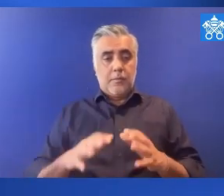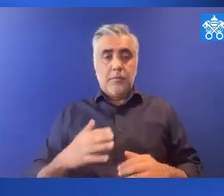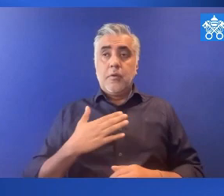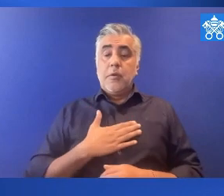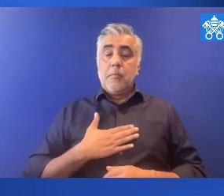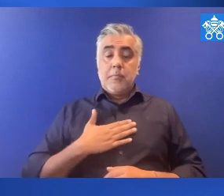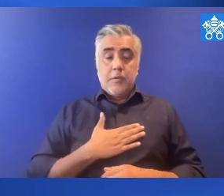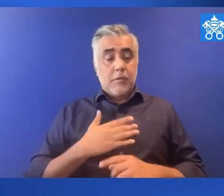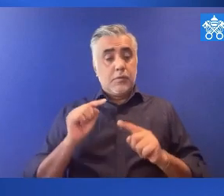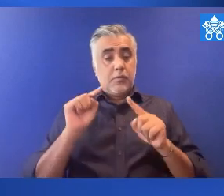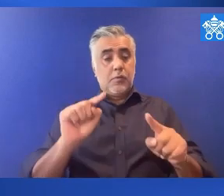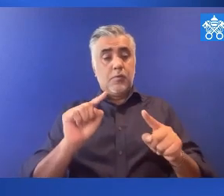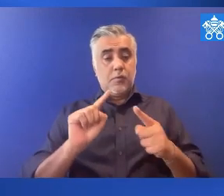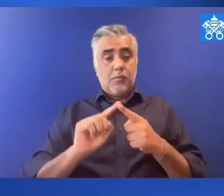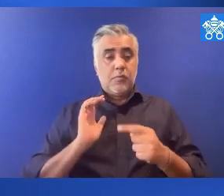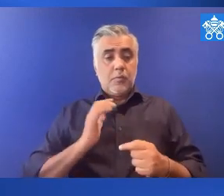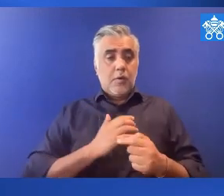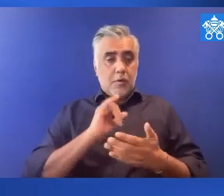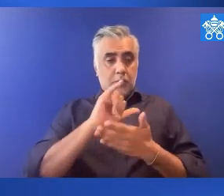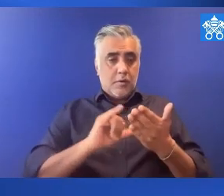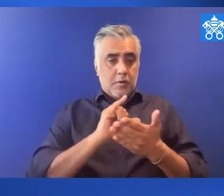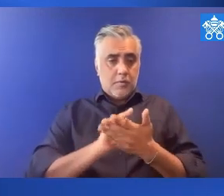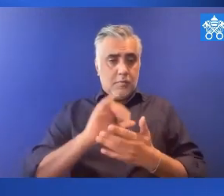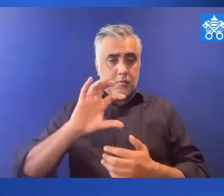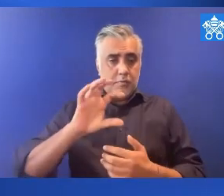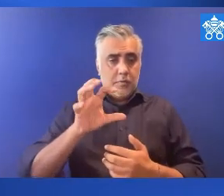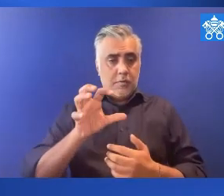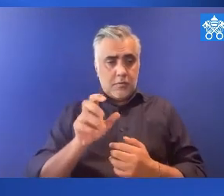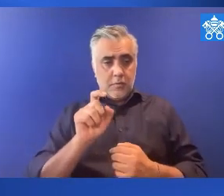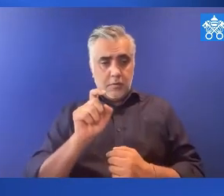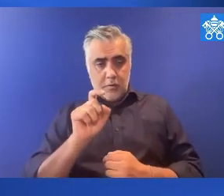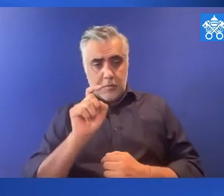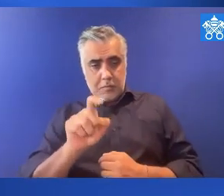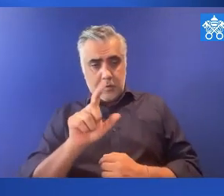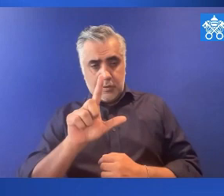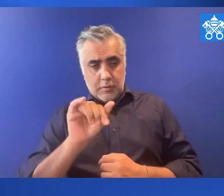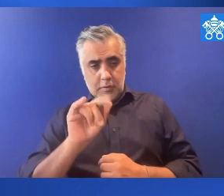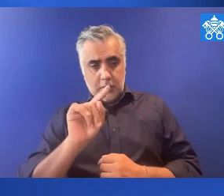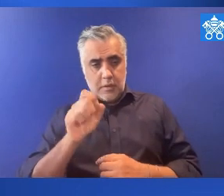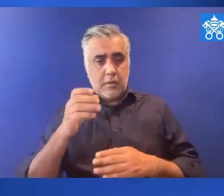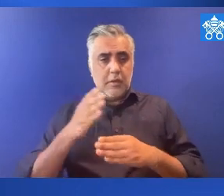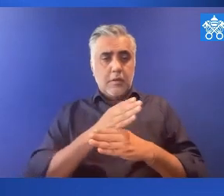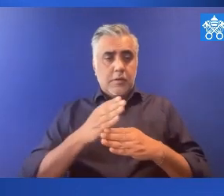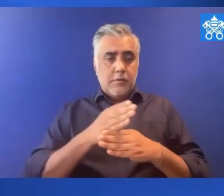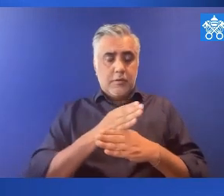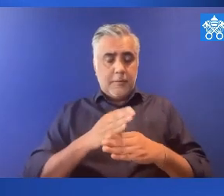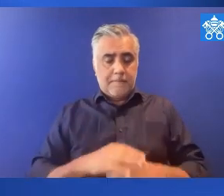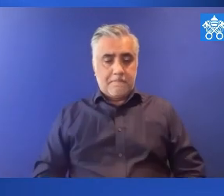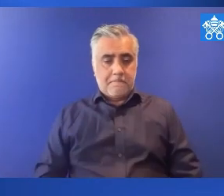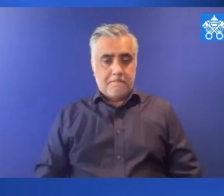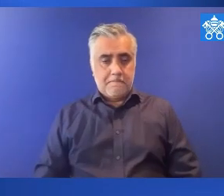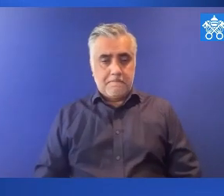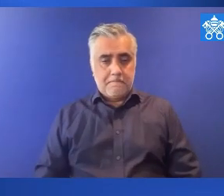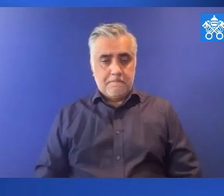America, Shalom World TV, Salt and Light TV, Atmadashan